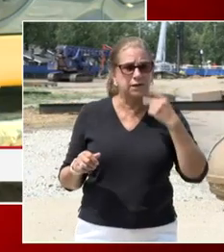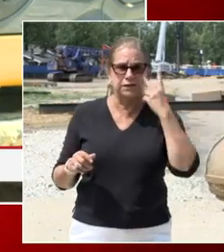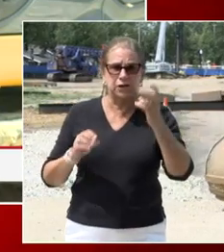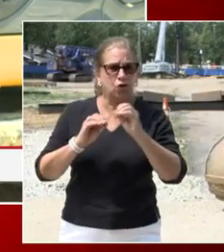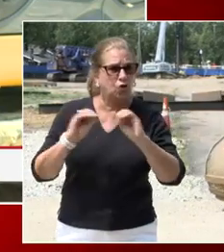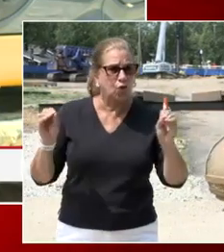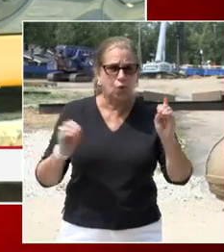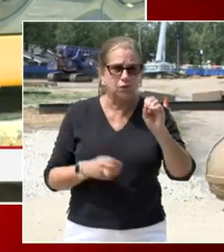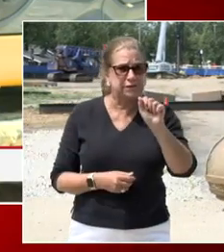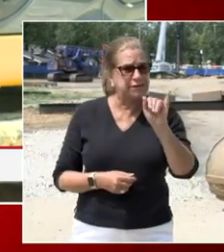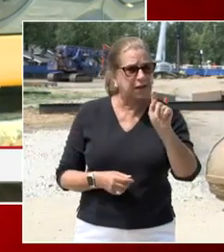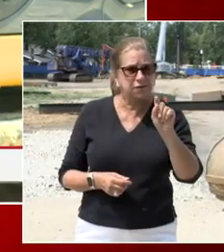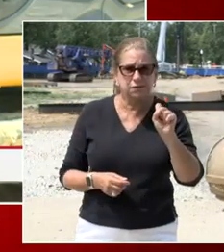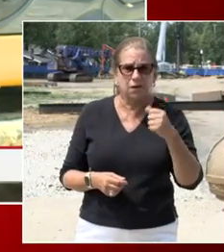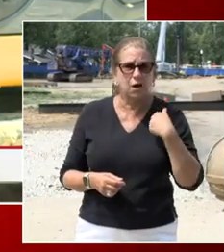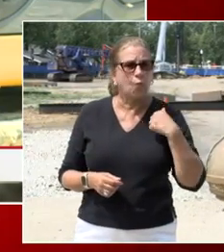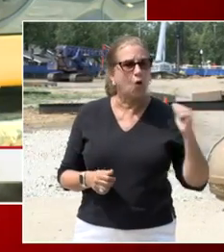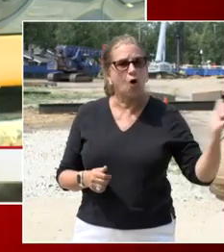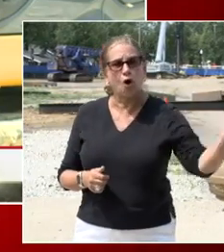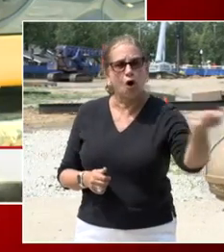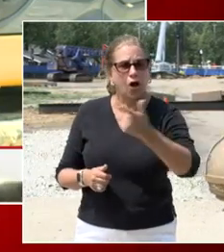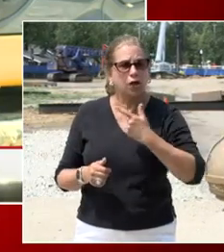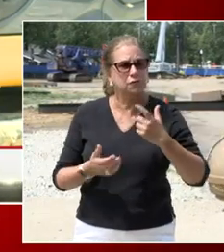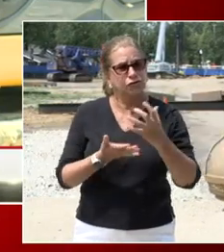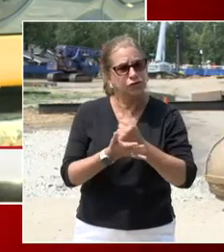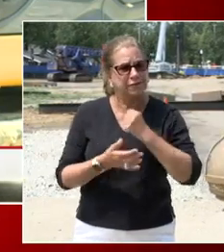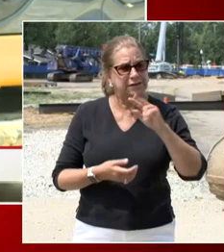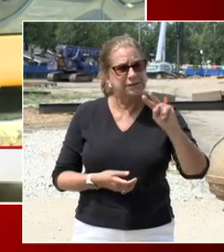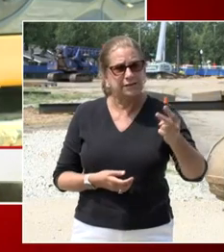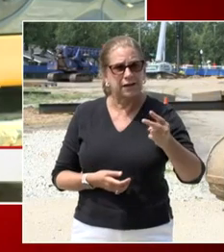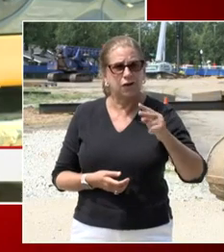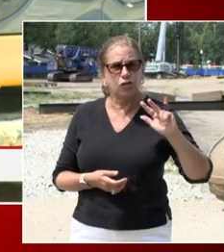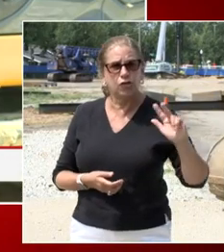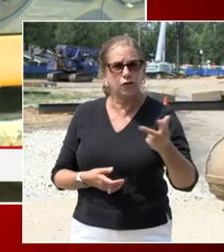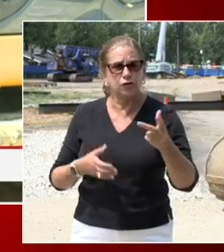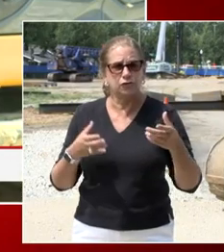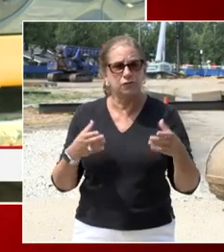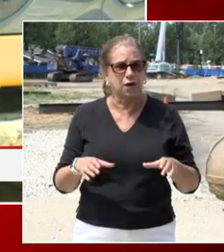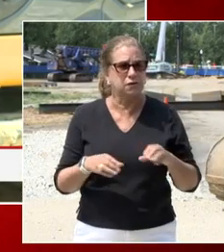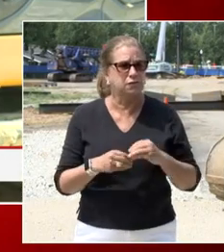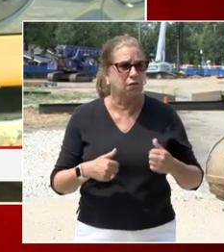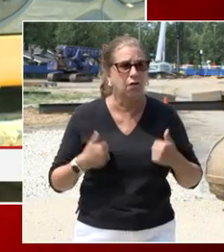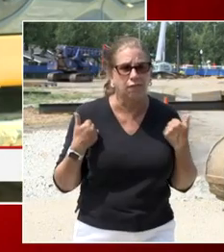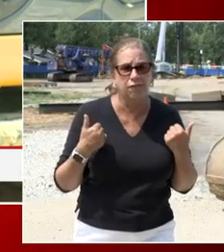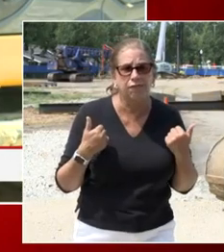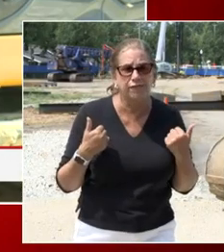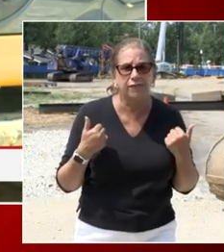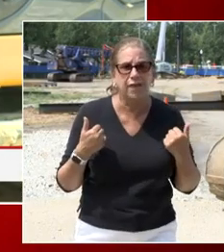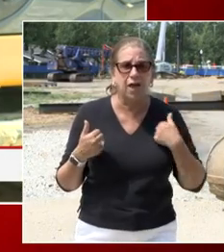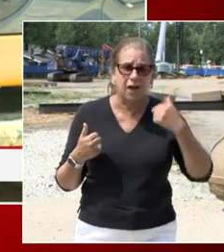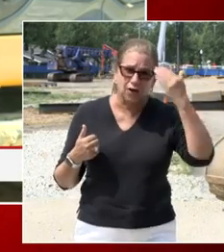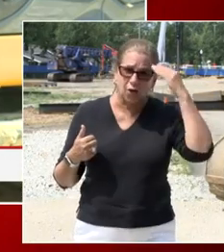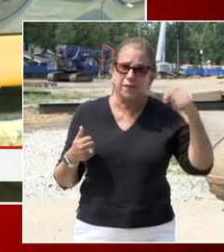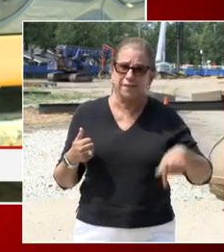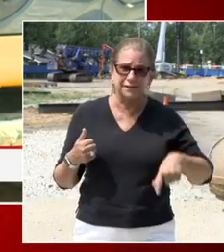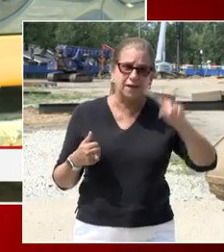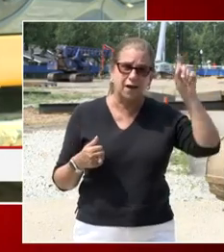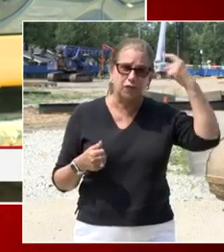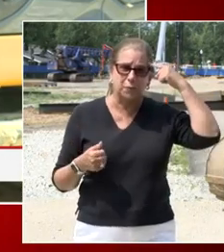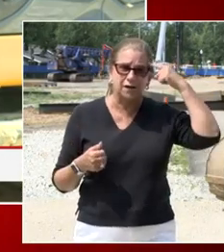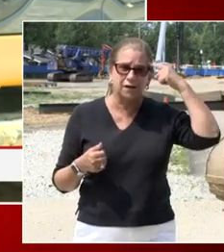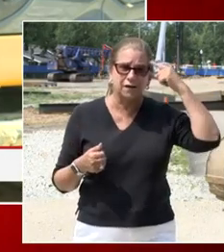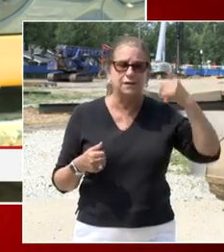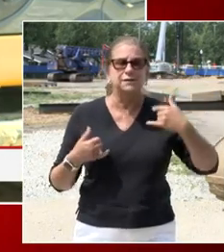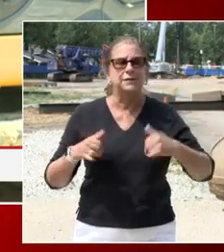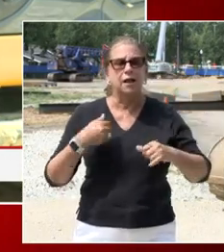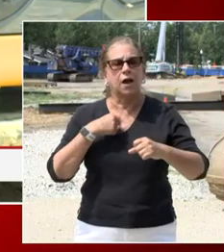third chances to turn everything around. And I know that this government is in the business of making